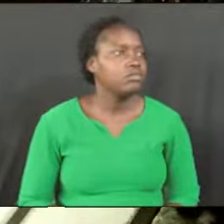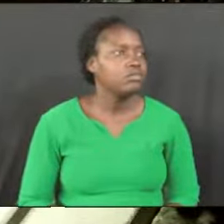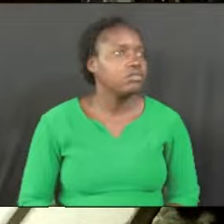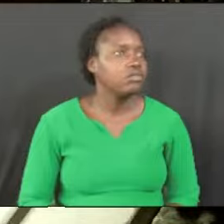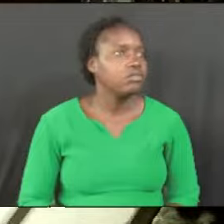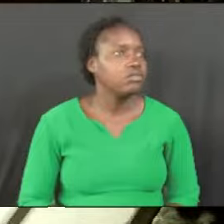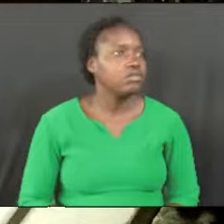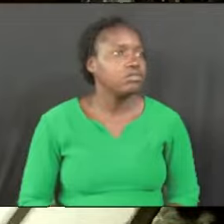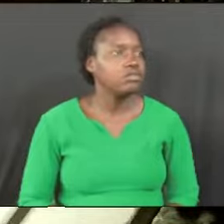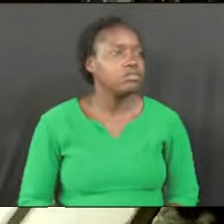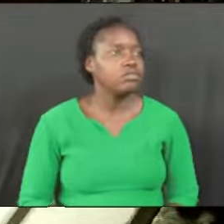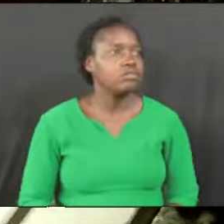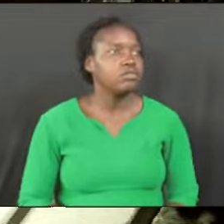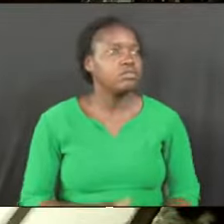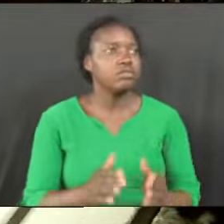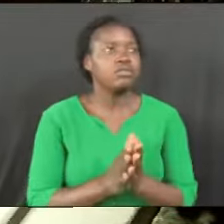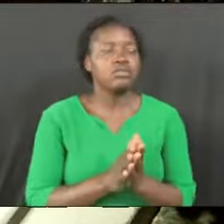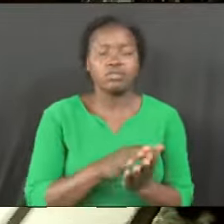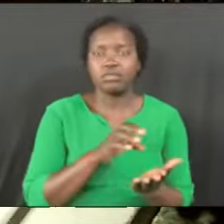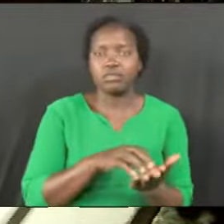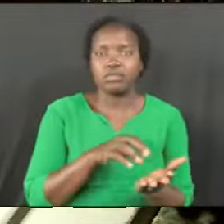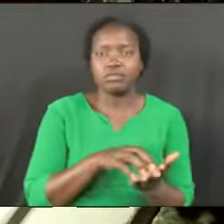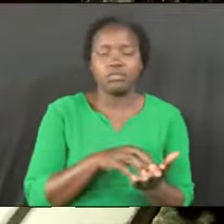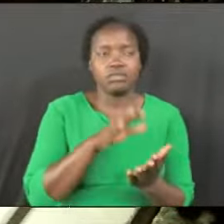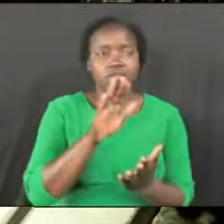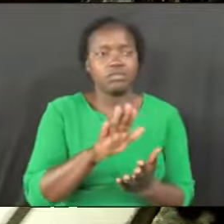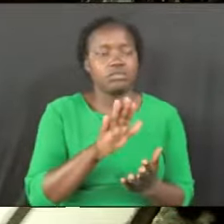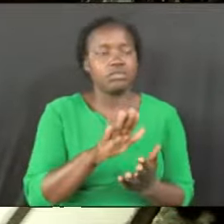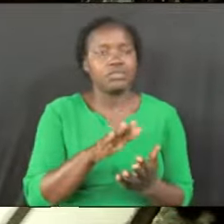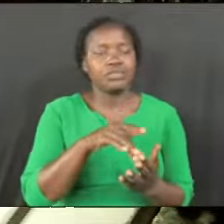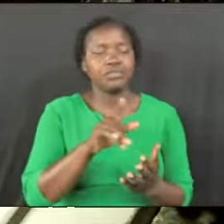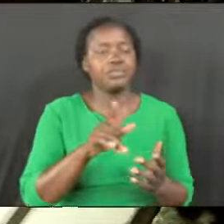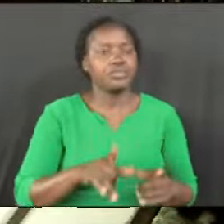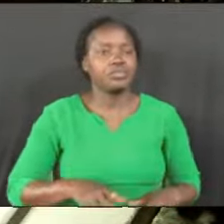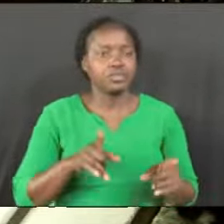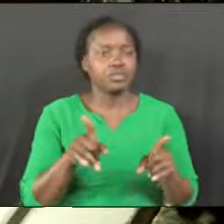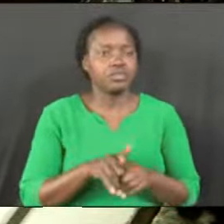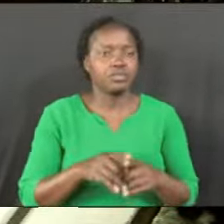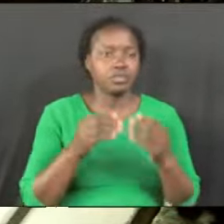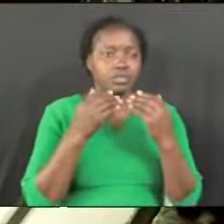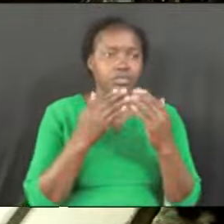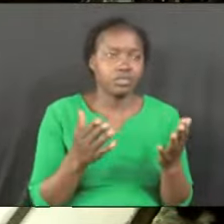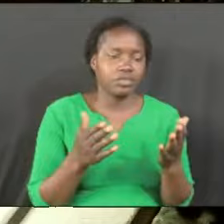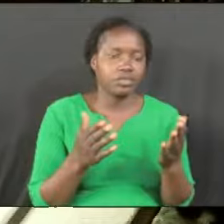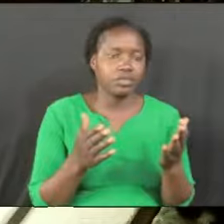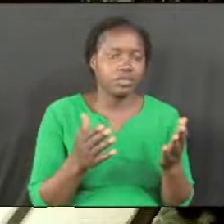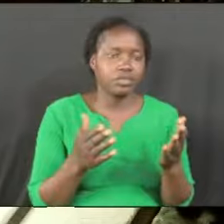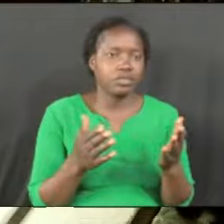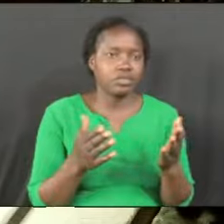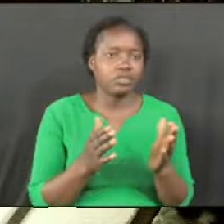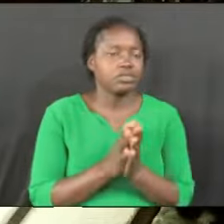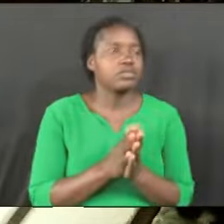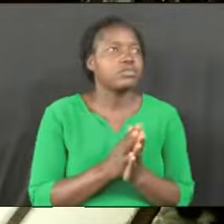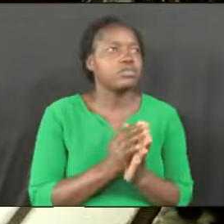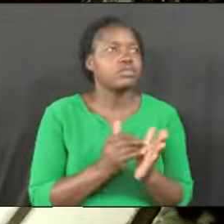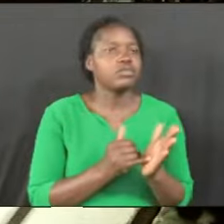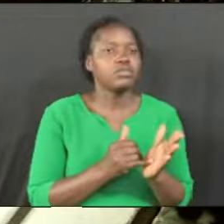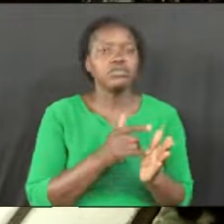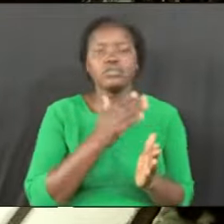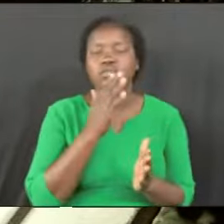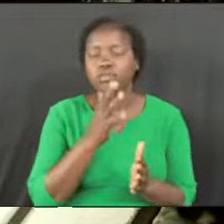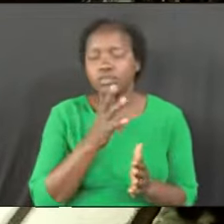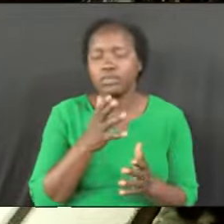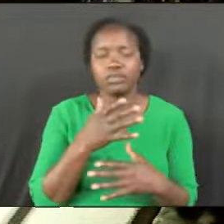No matter your position, you ought to realize you are nothing without God. Just because you sit on a